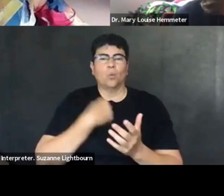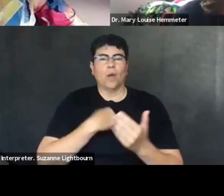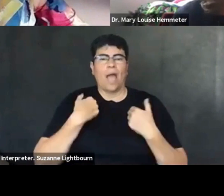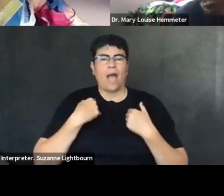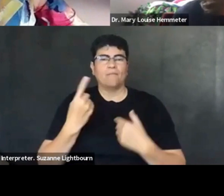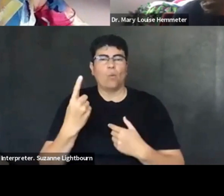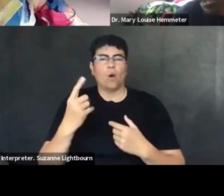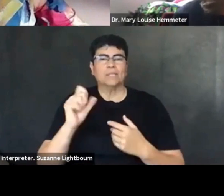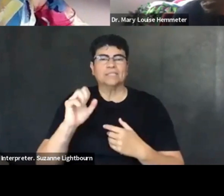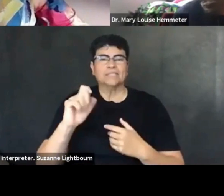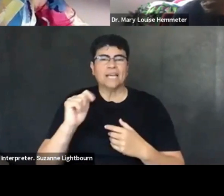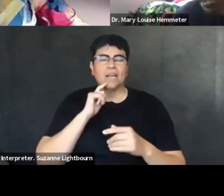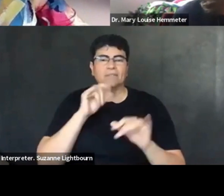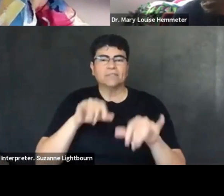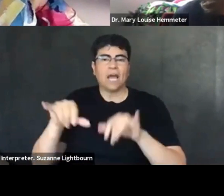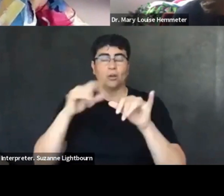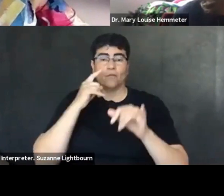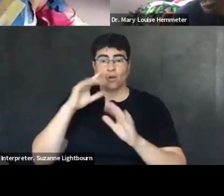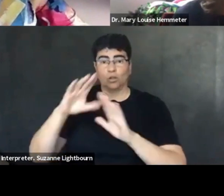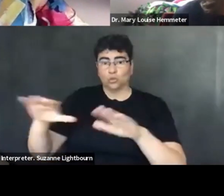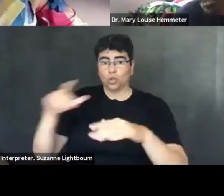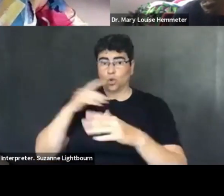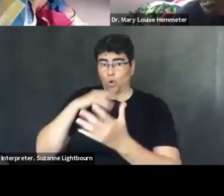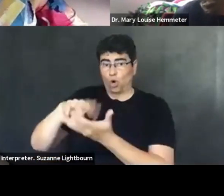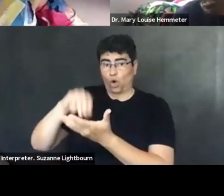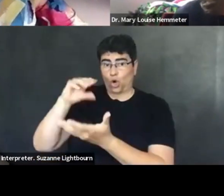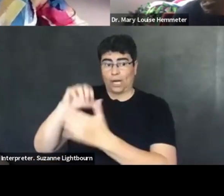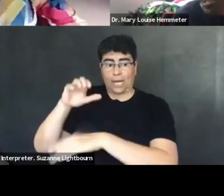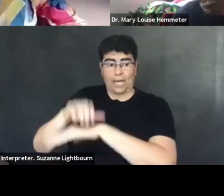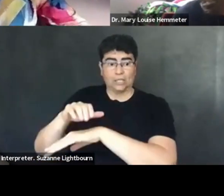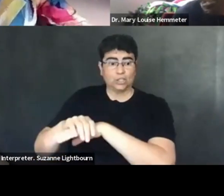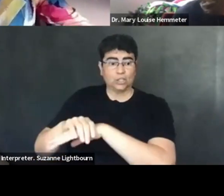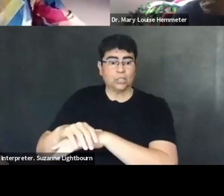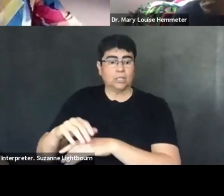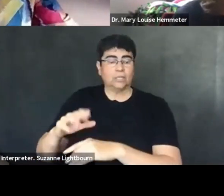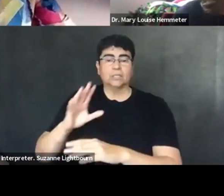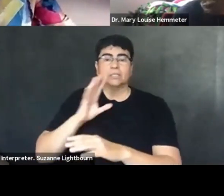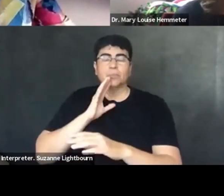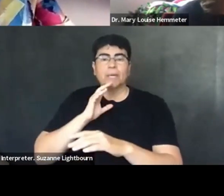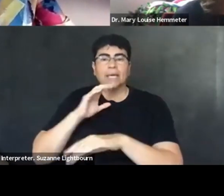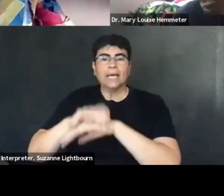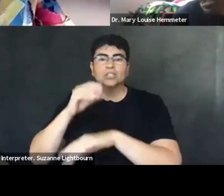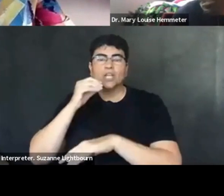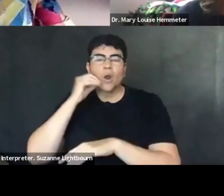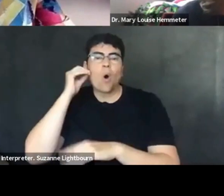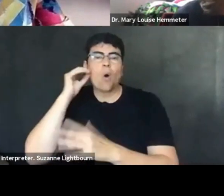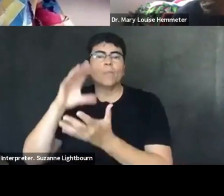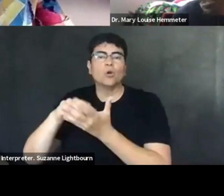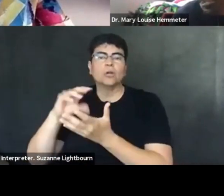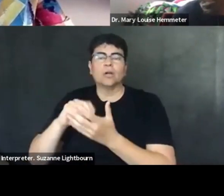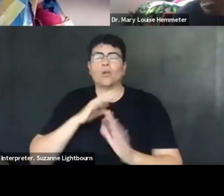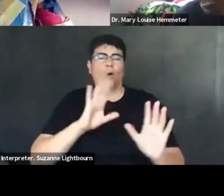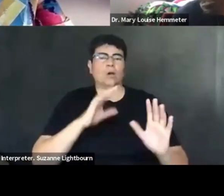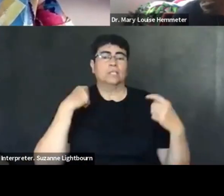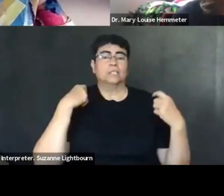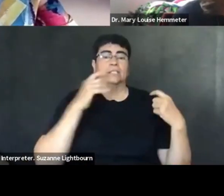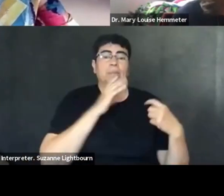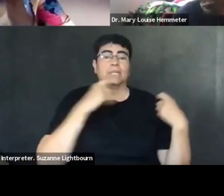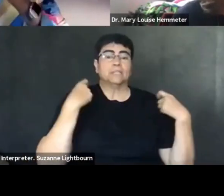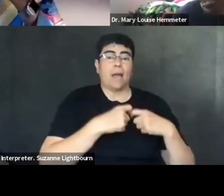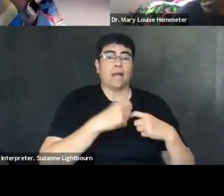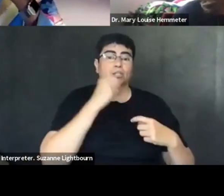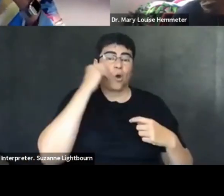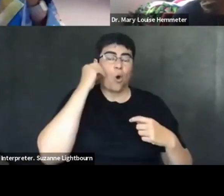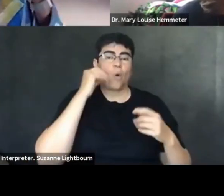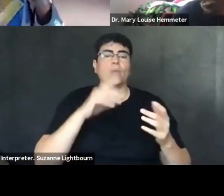for children who are learning English from, you know, who speak English at home and learning English, or speak Spanish at home and learning English,